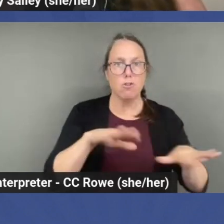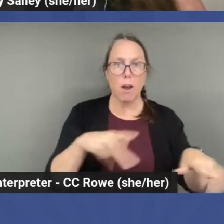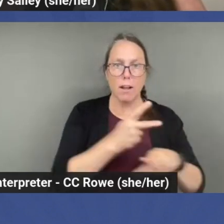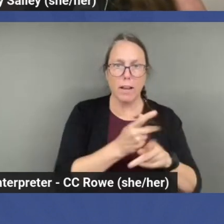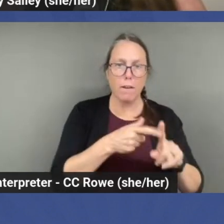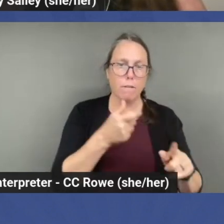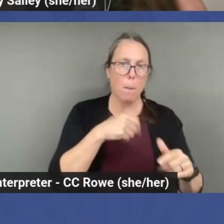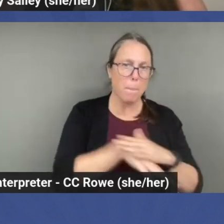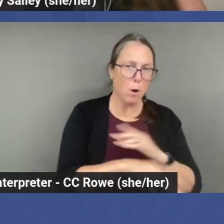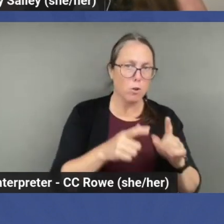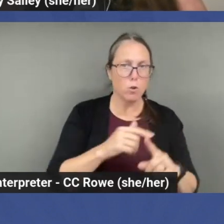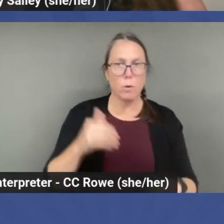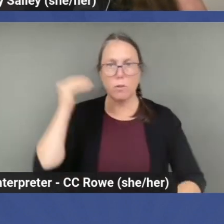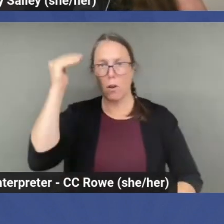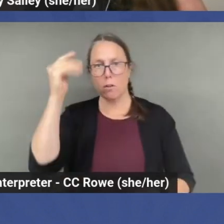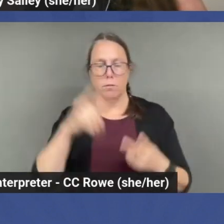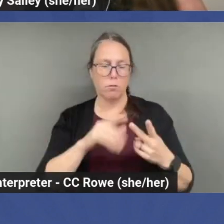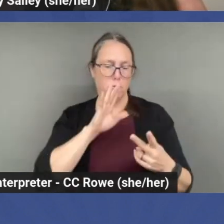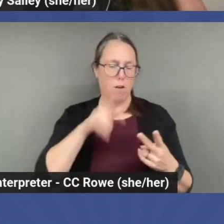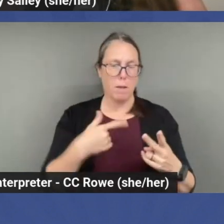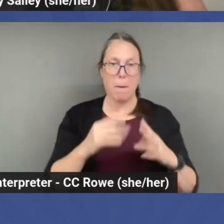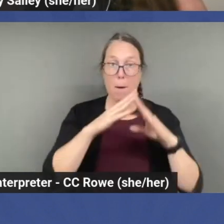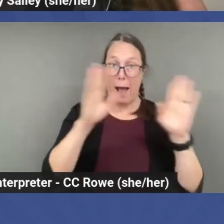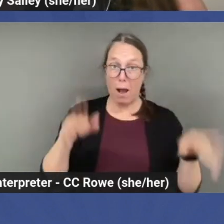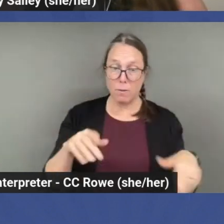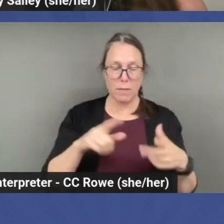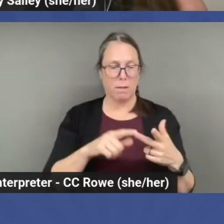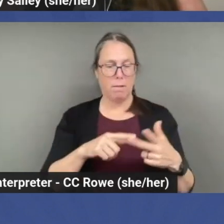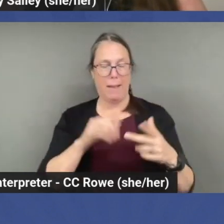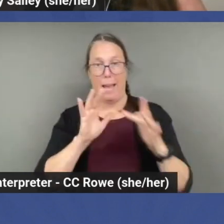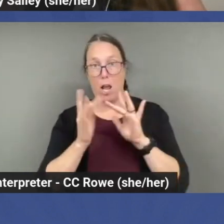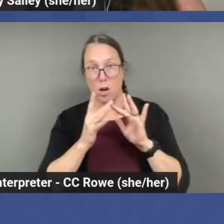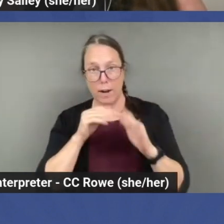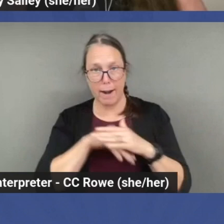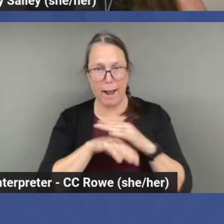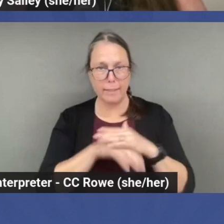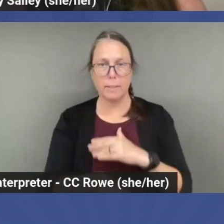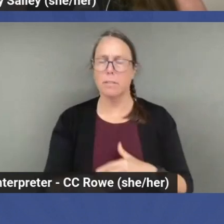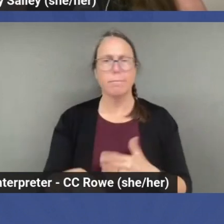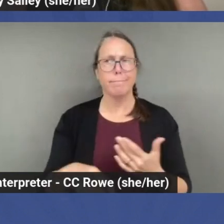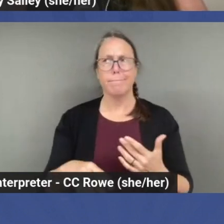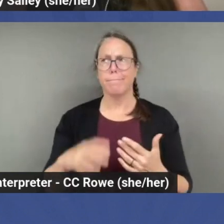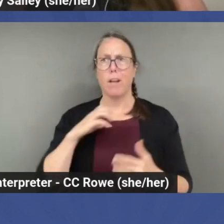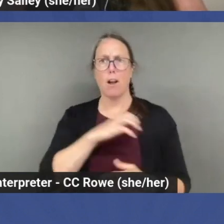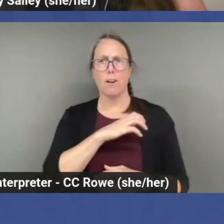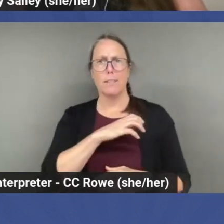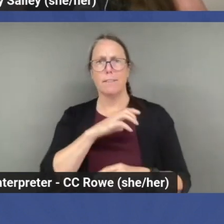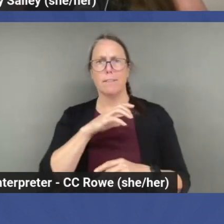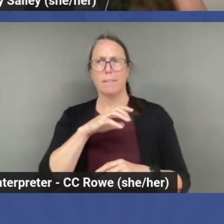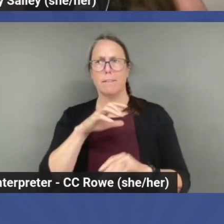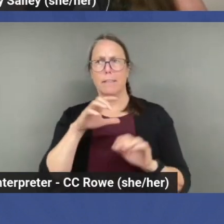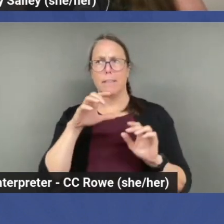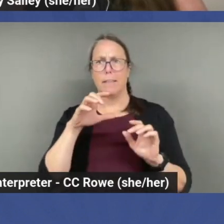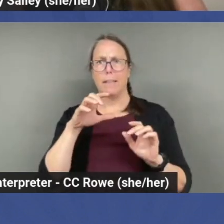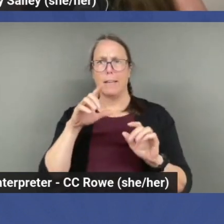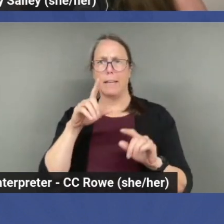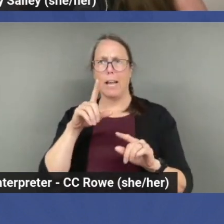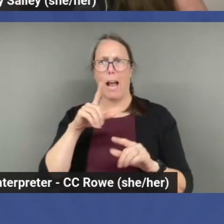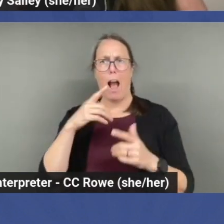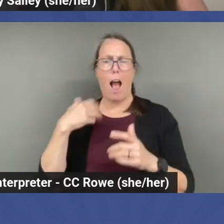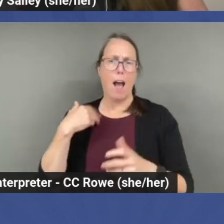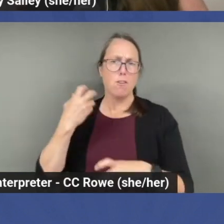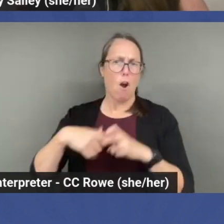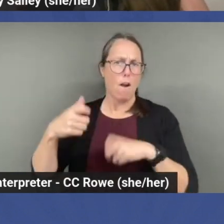about housing. We're talking about internet access. I mean, Congress can barely get behind the fact that they should fund internet